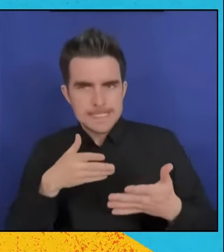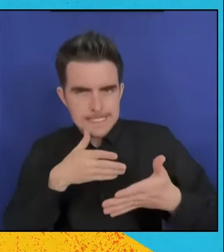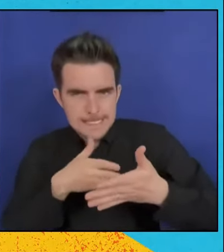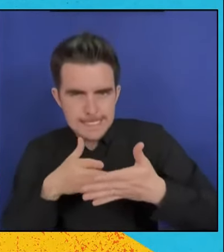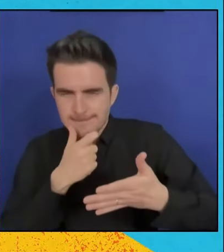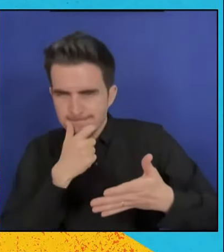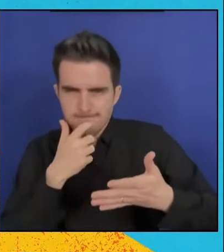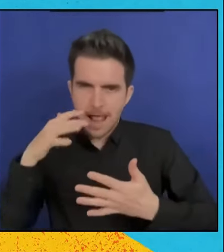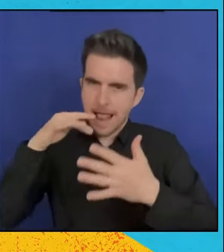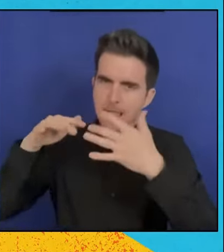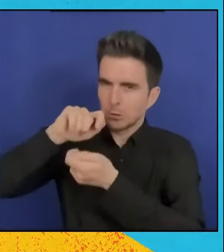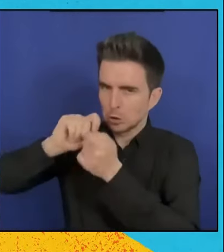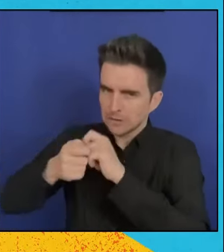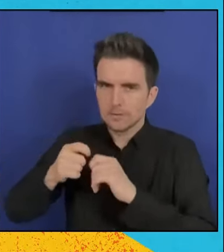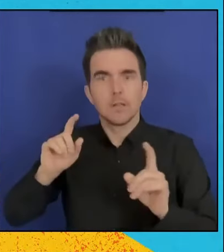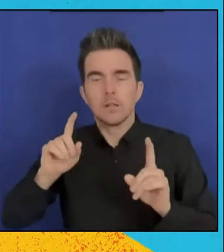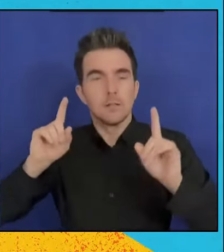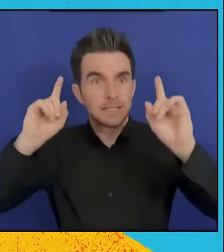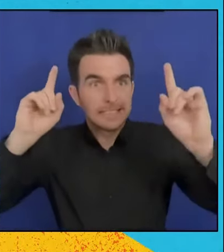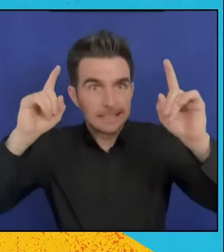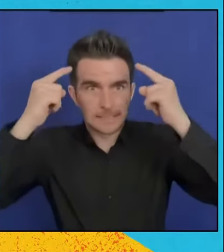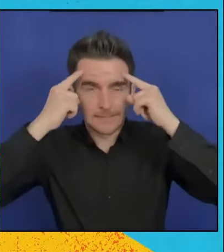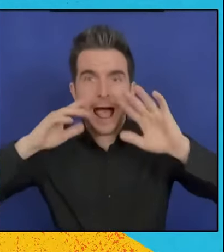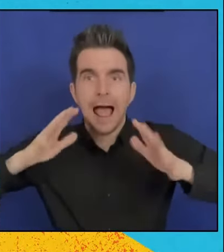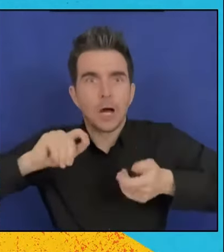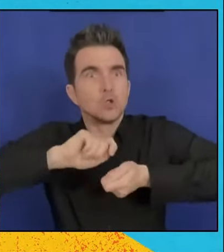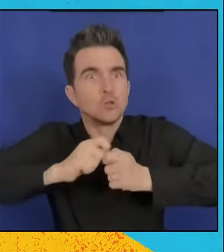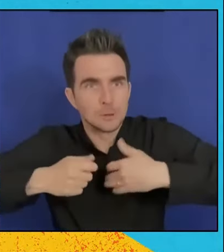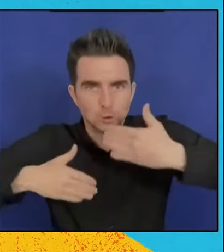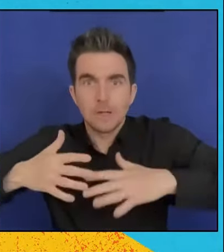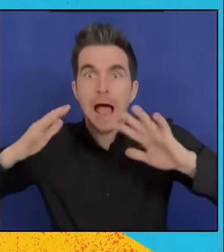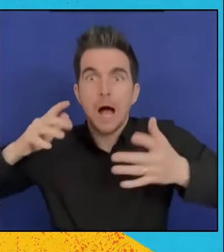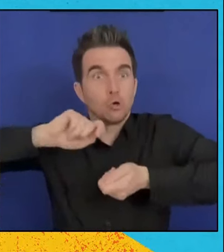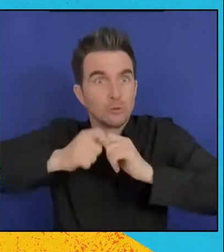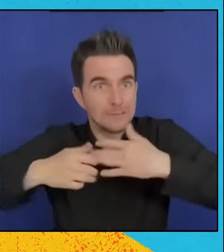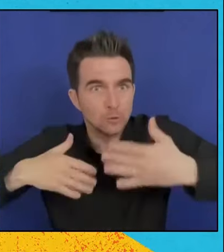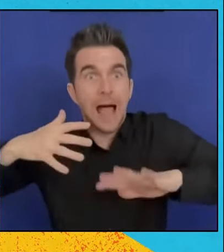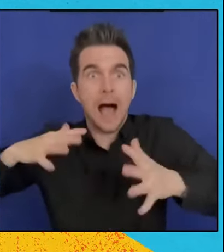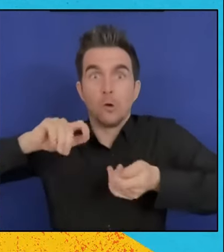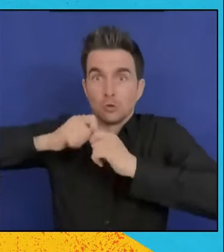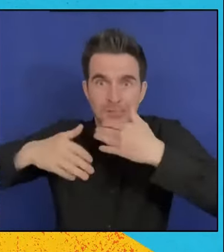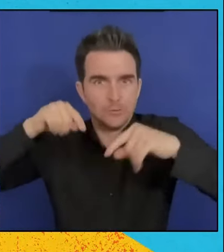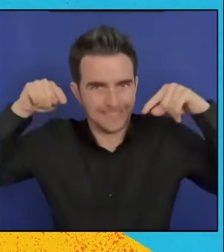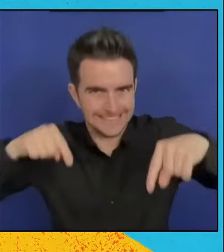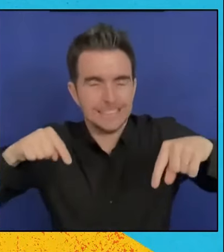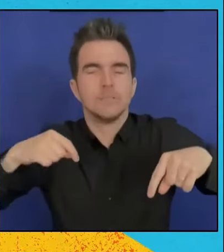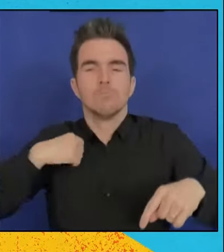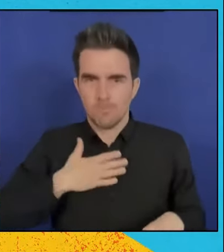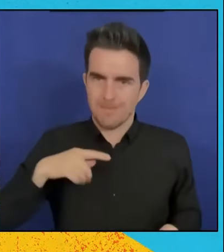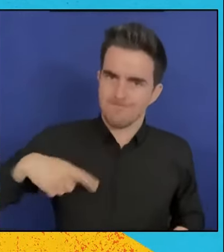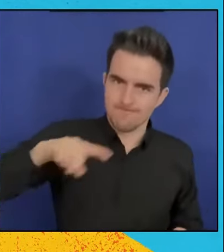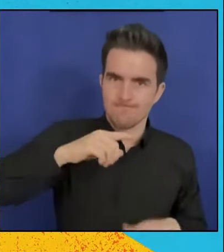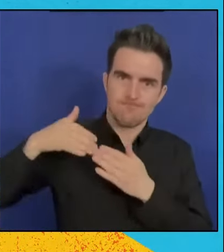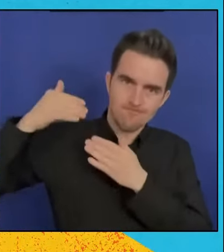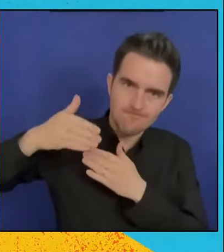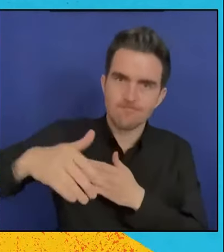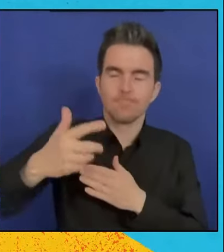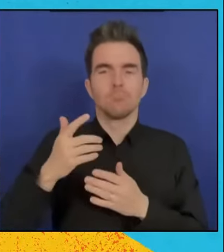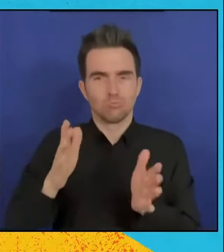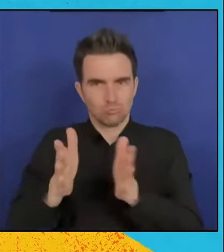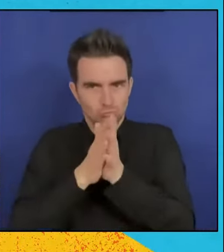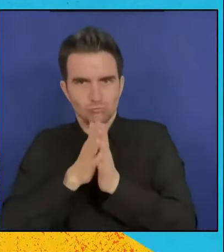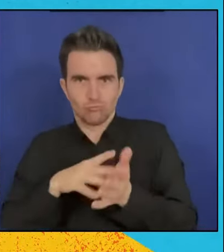opportunity to stand here as we are today and to continue building a different world, a better world we're living on. Thank you so much.